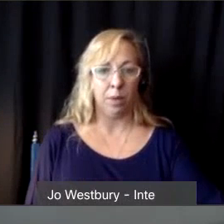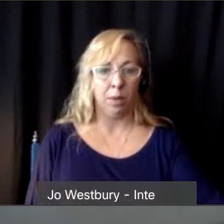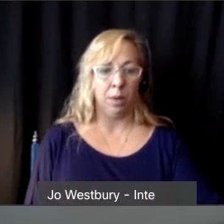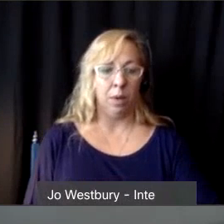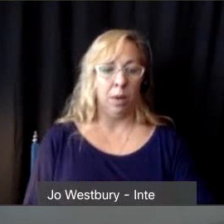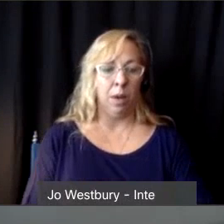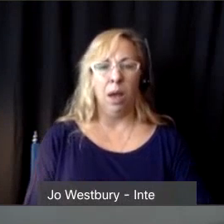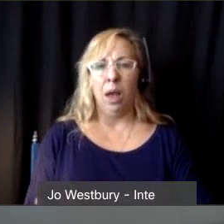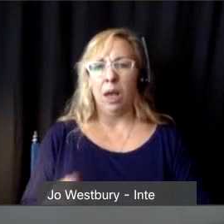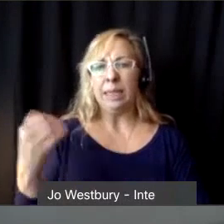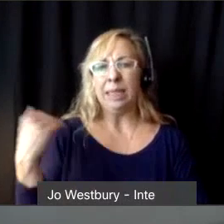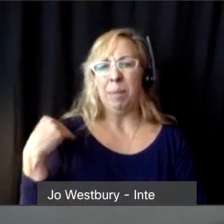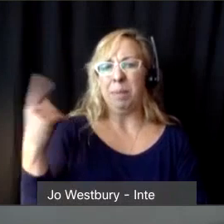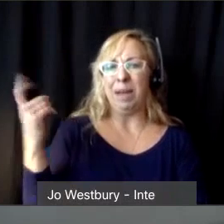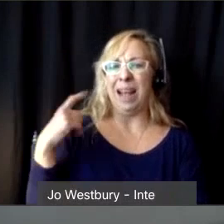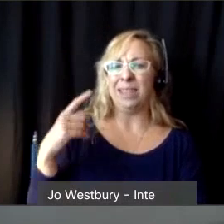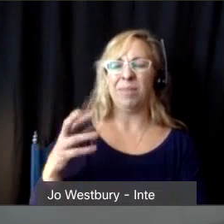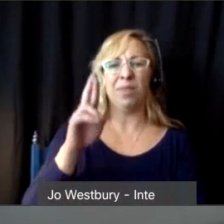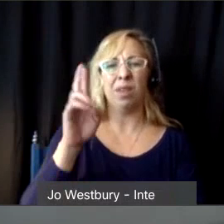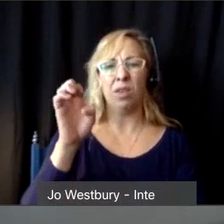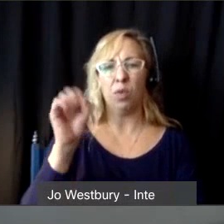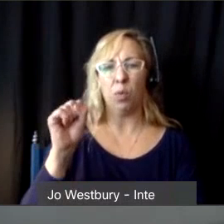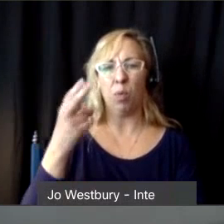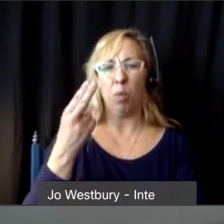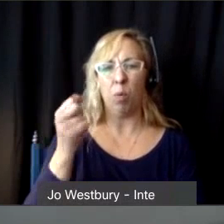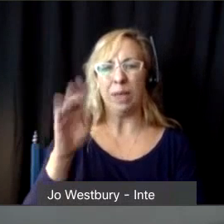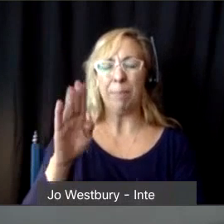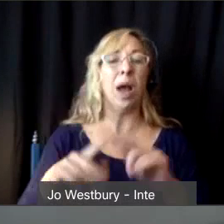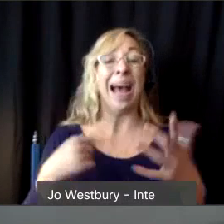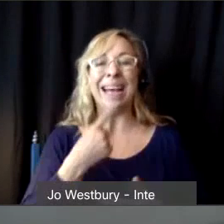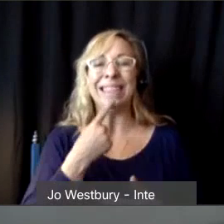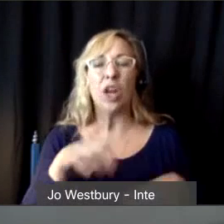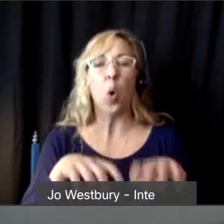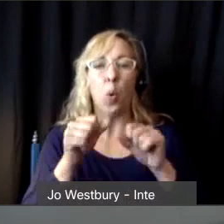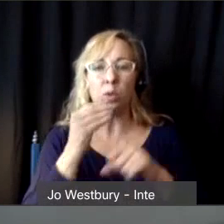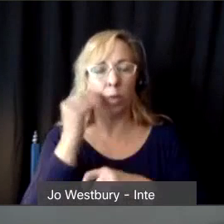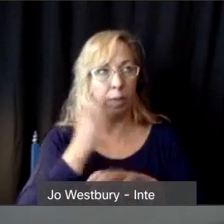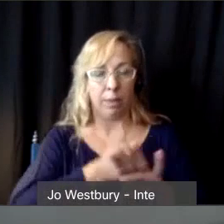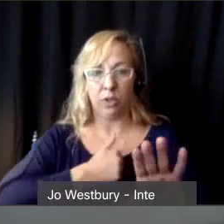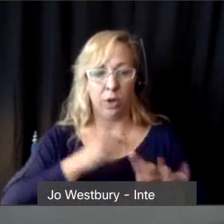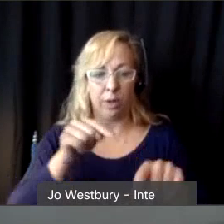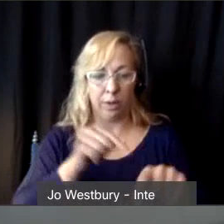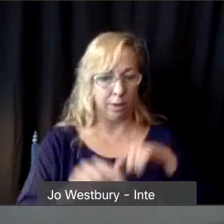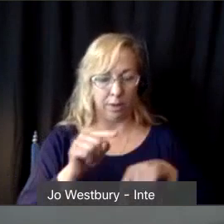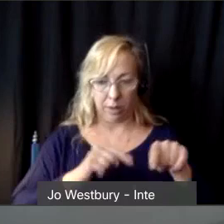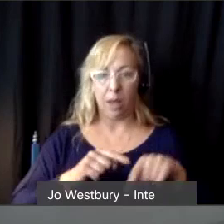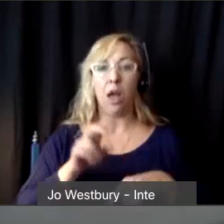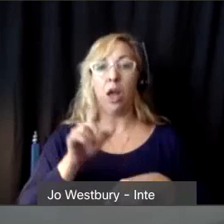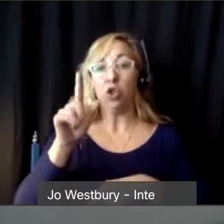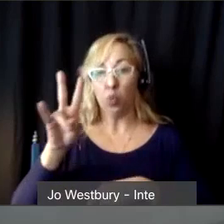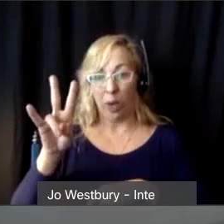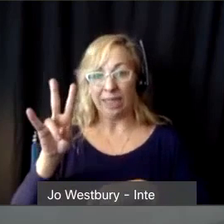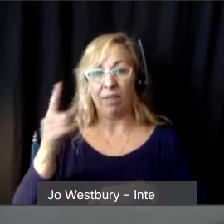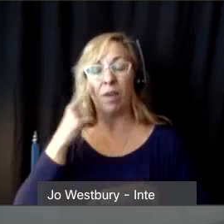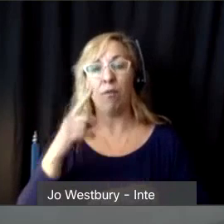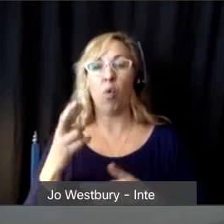There was a question regarding ResHab. Oh, I said host home. I'm very sorry. So 27 for ResHab. That is correct.